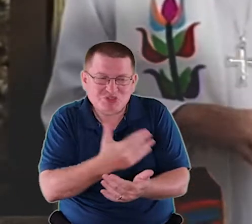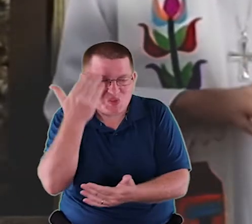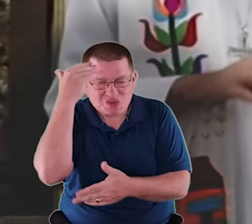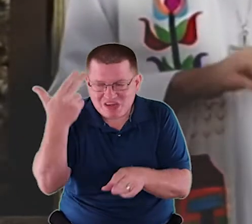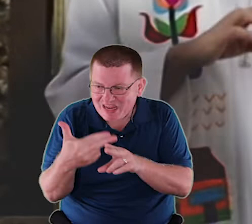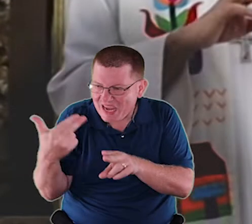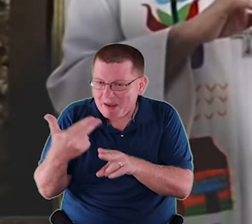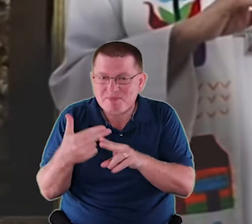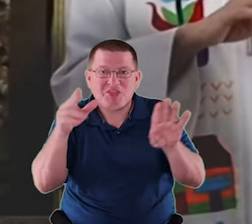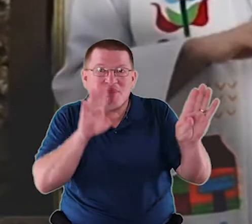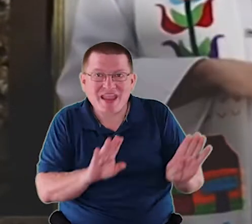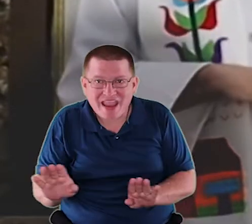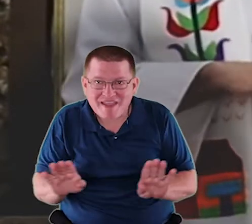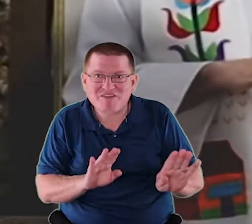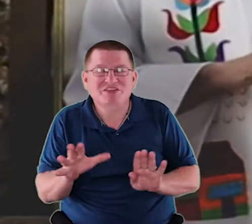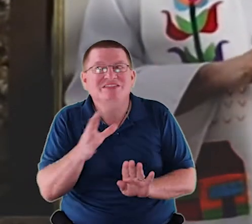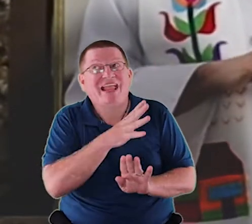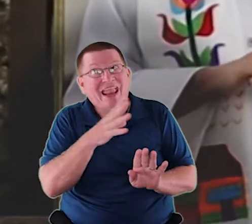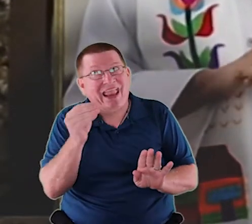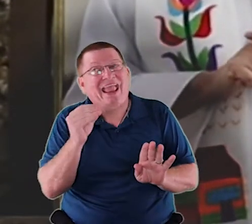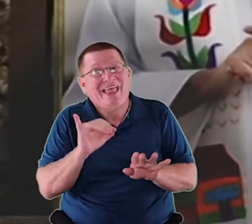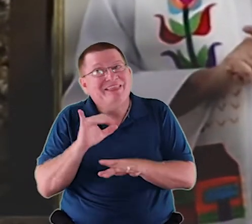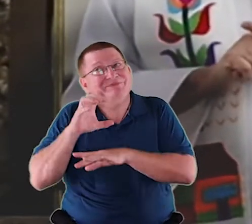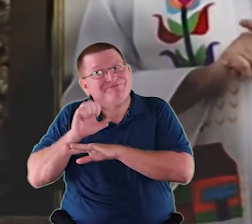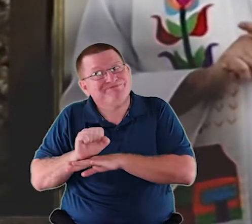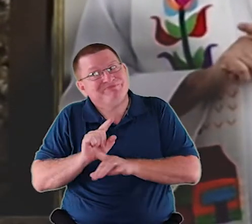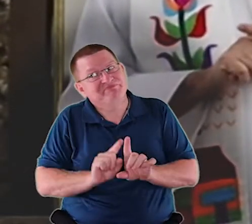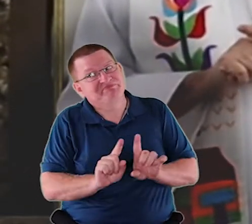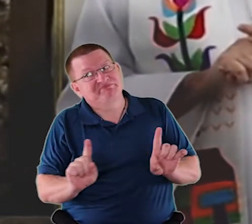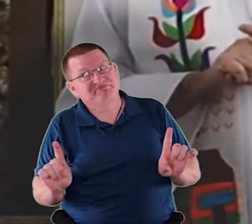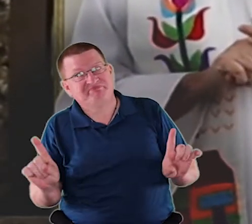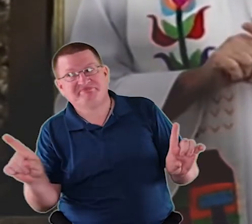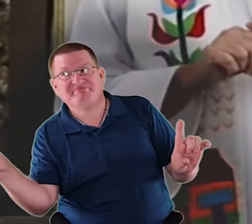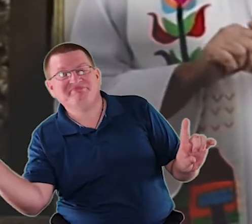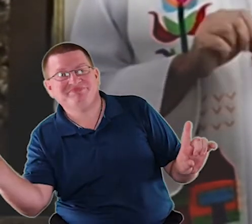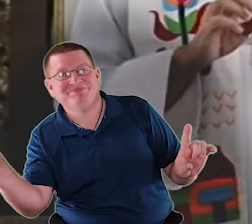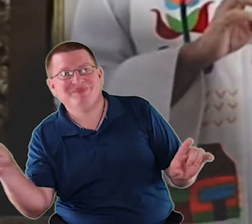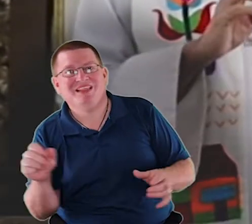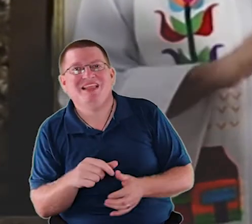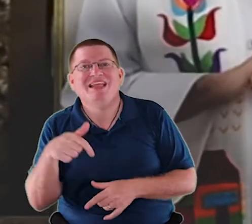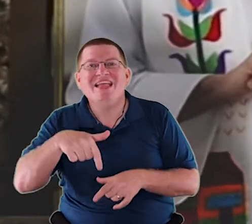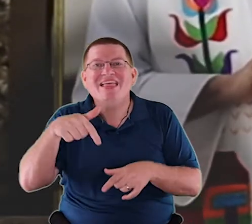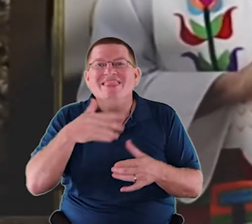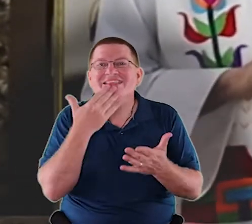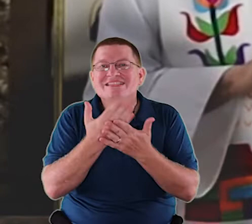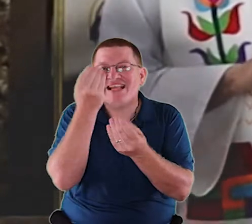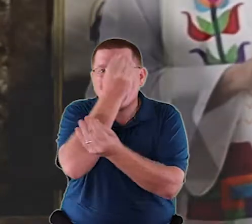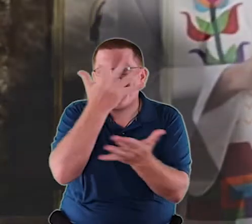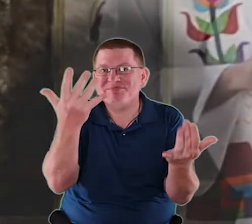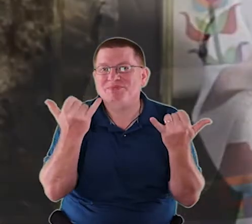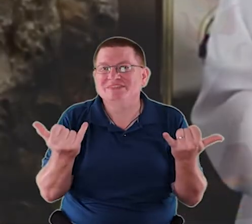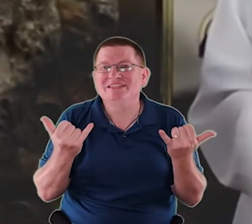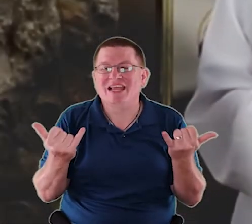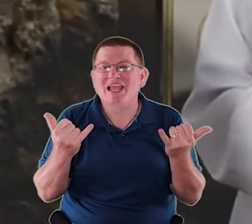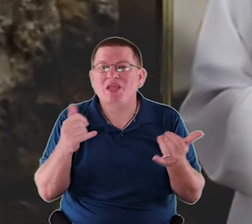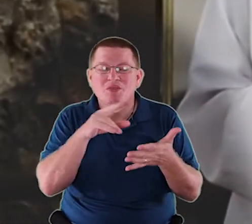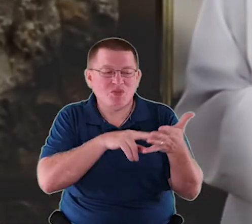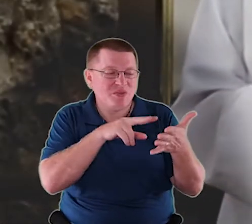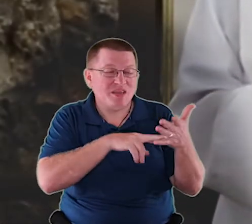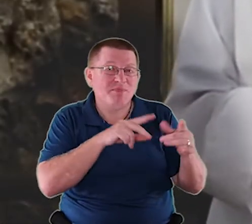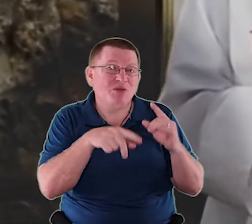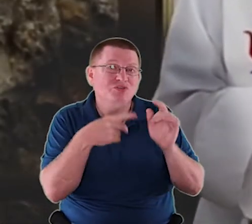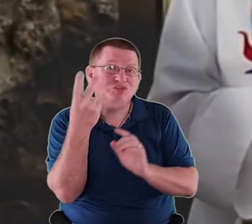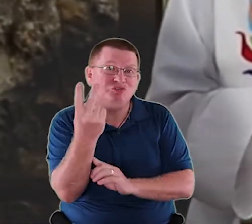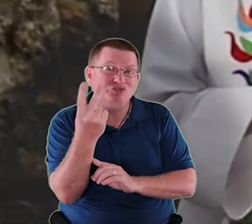their quirky behaviors, and their tendencies to wander from the herd. In this gospel text from John, we